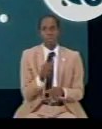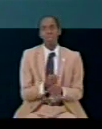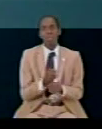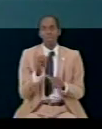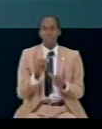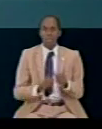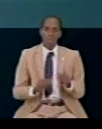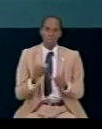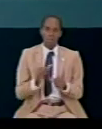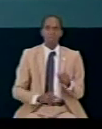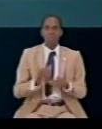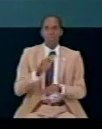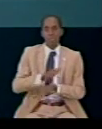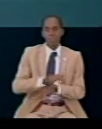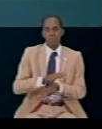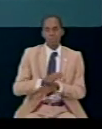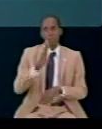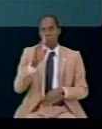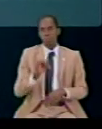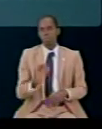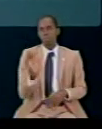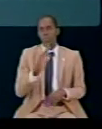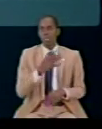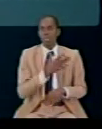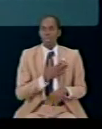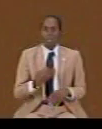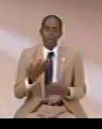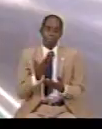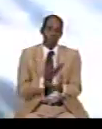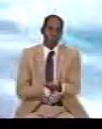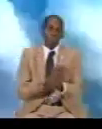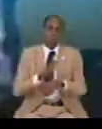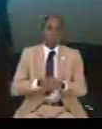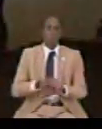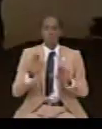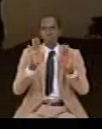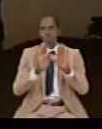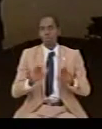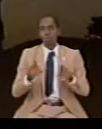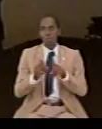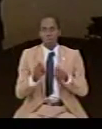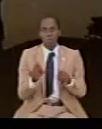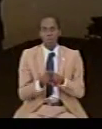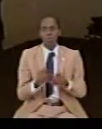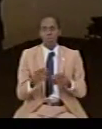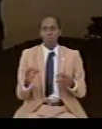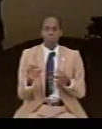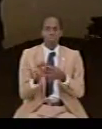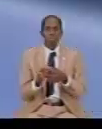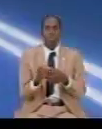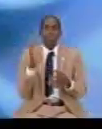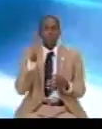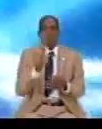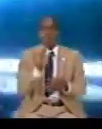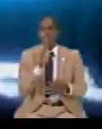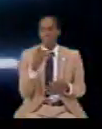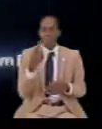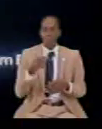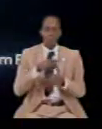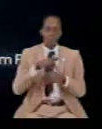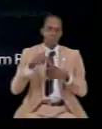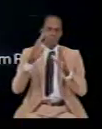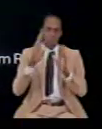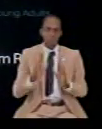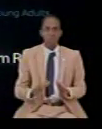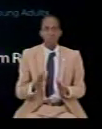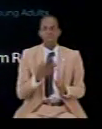worship at 0700 hours GMT. Also featuring ministers and professionals conference with Impact Academy for